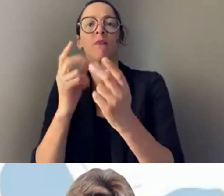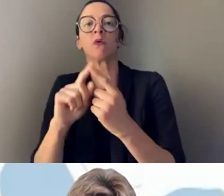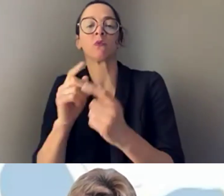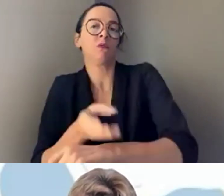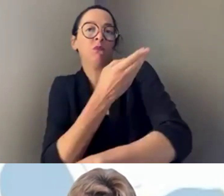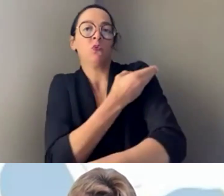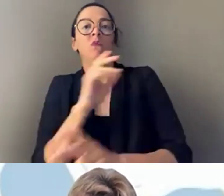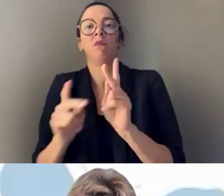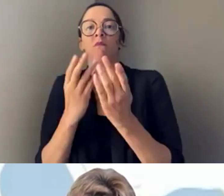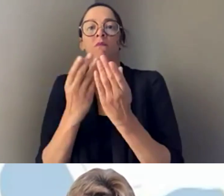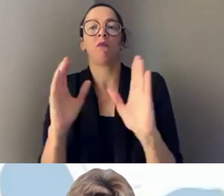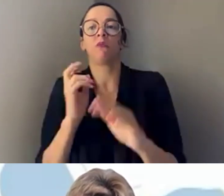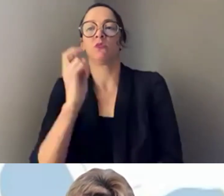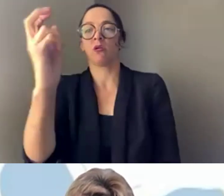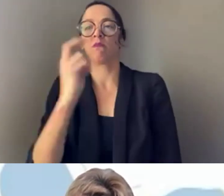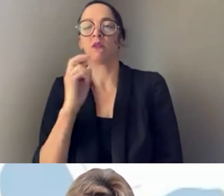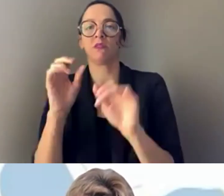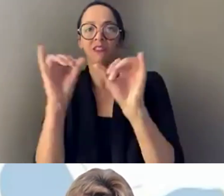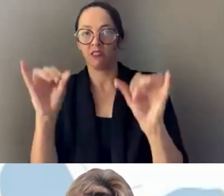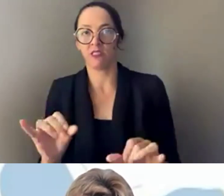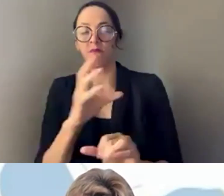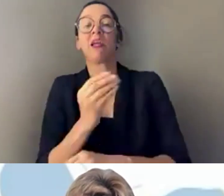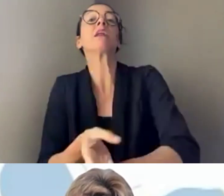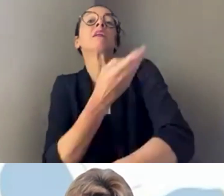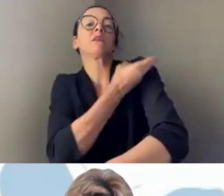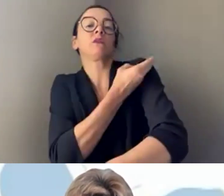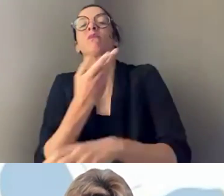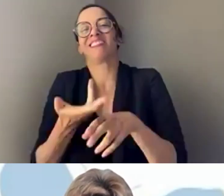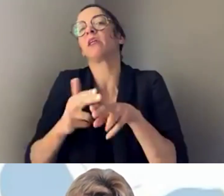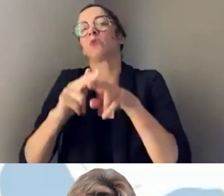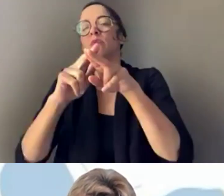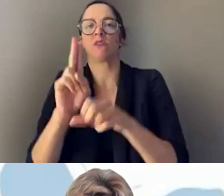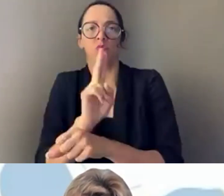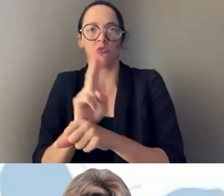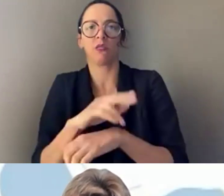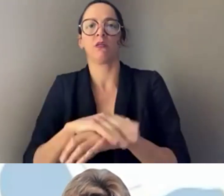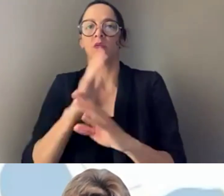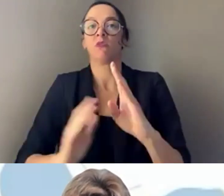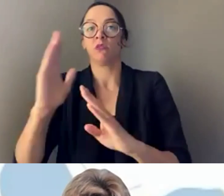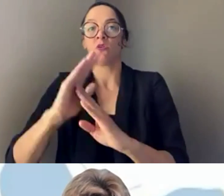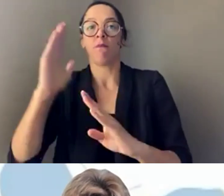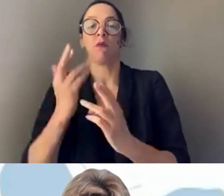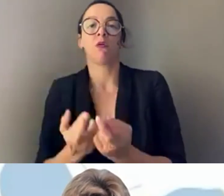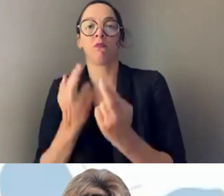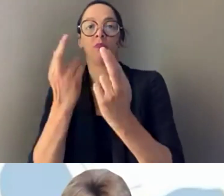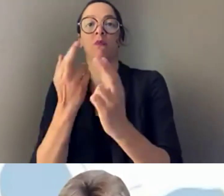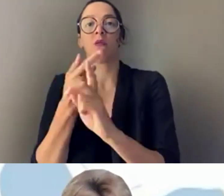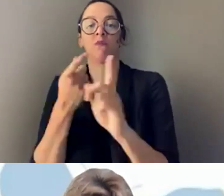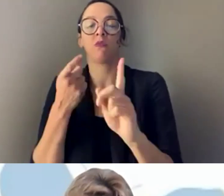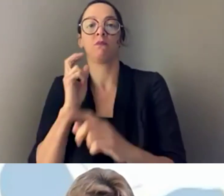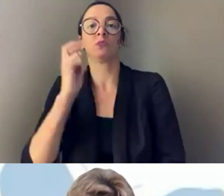transportation system and increase usage. And the top recommendation from the Transportation